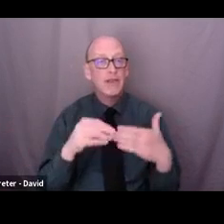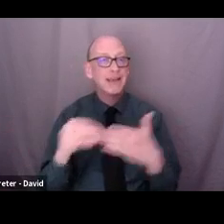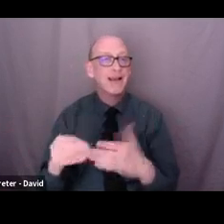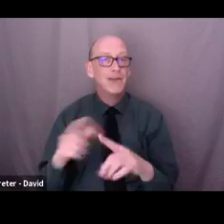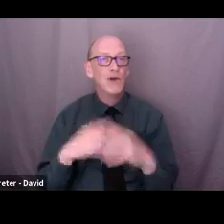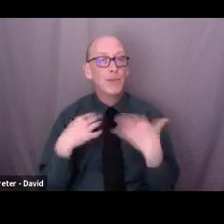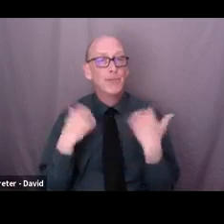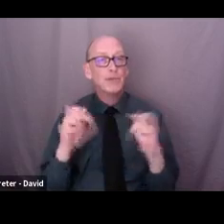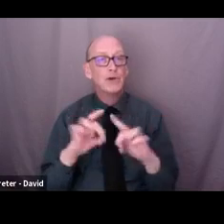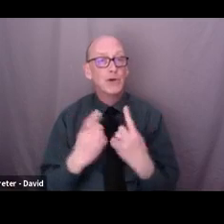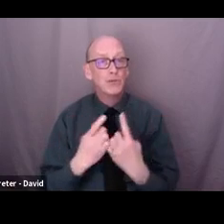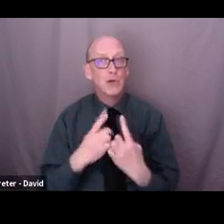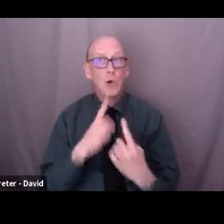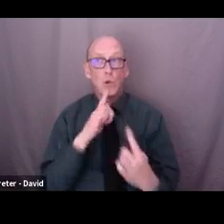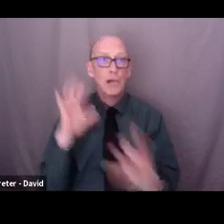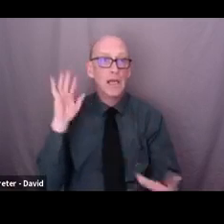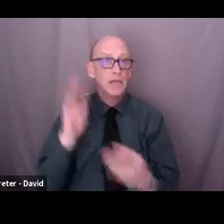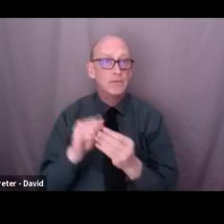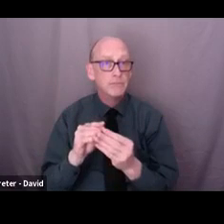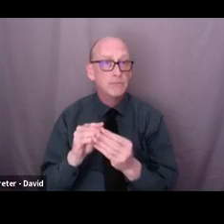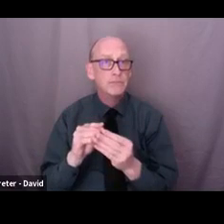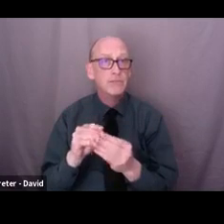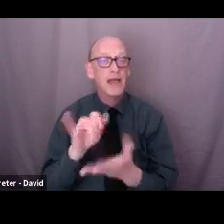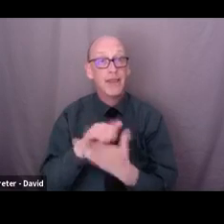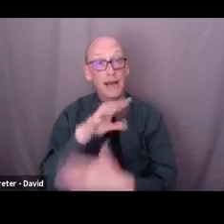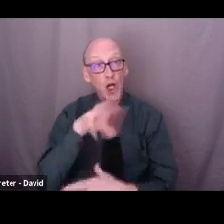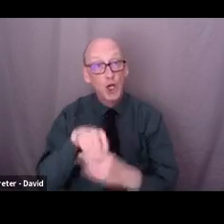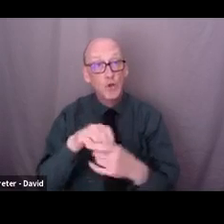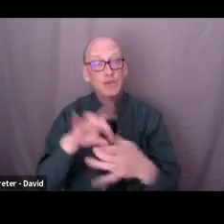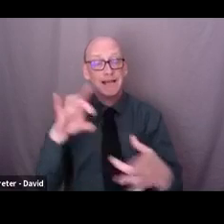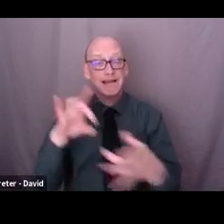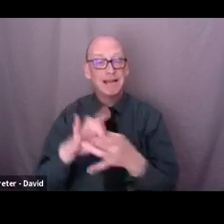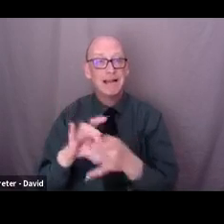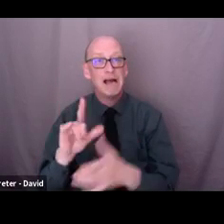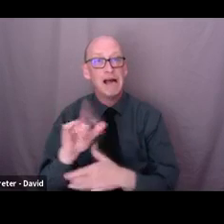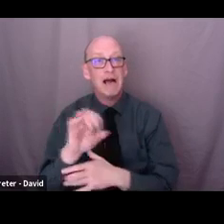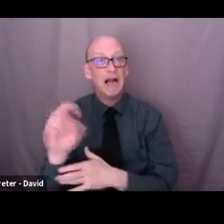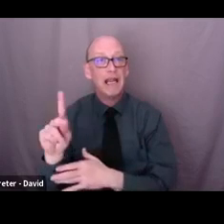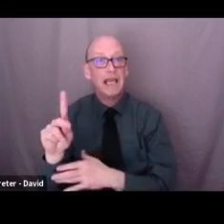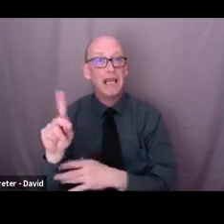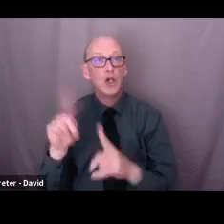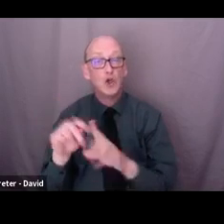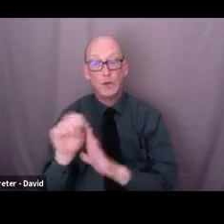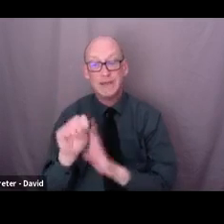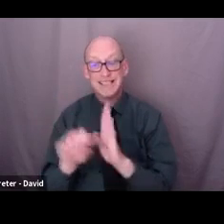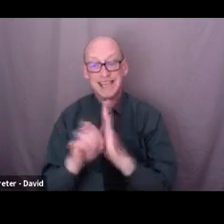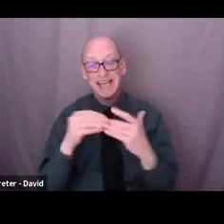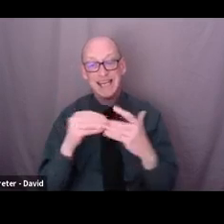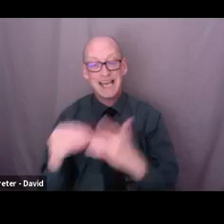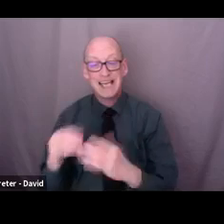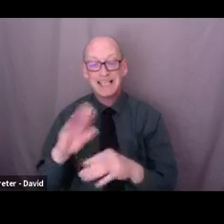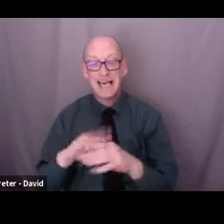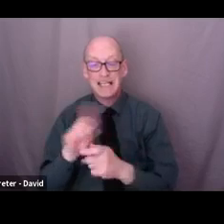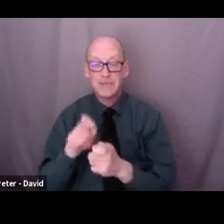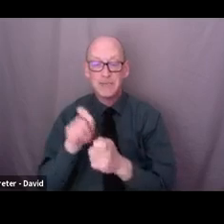is really comprehensive, and it includes a link to state guidance